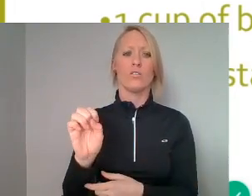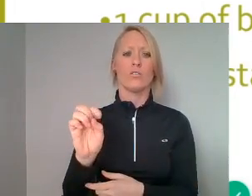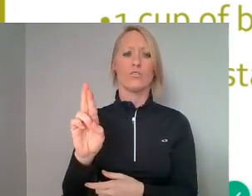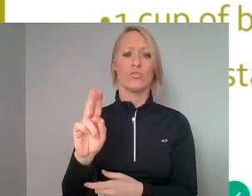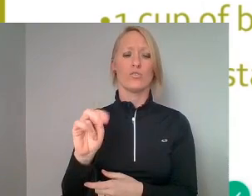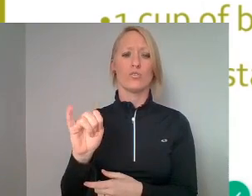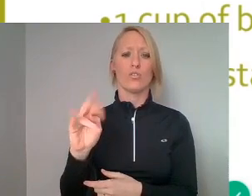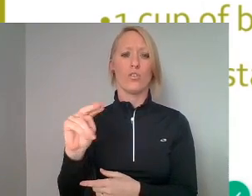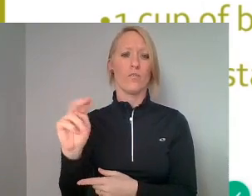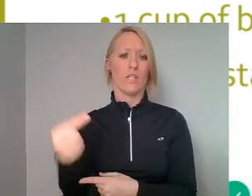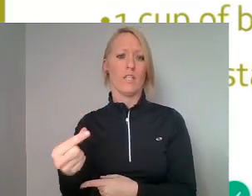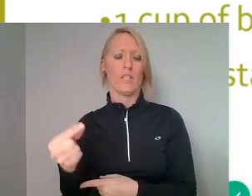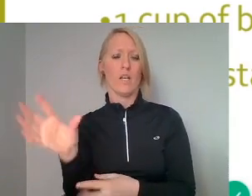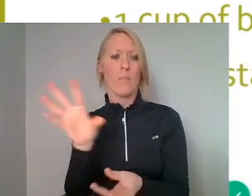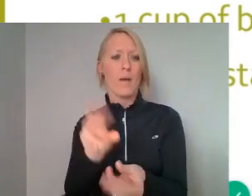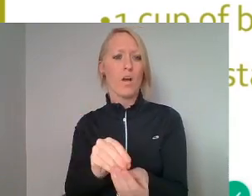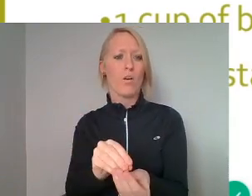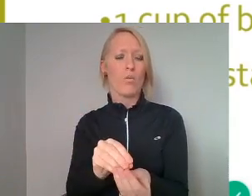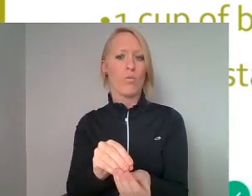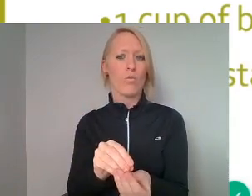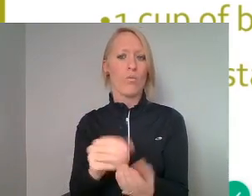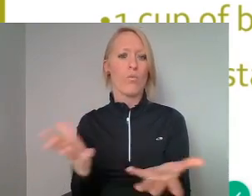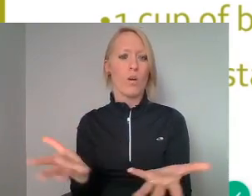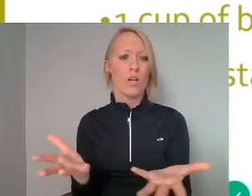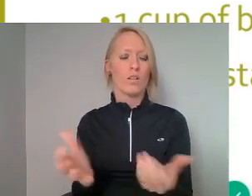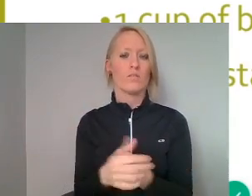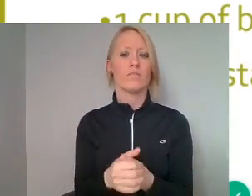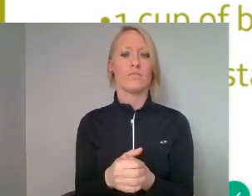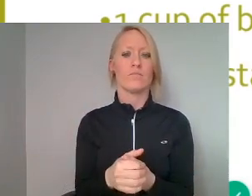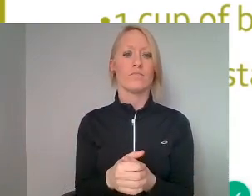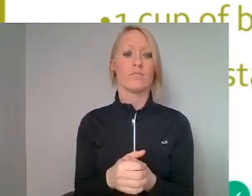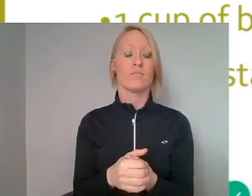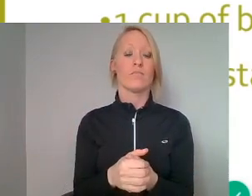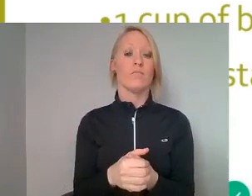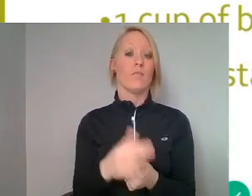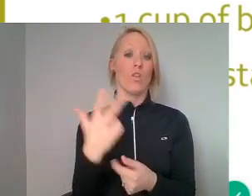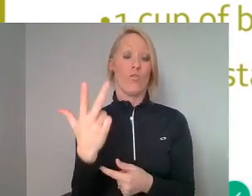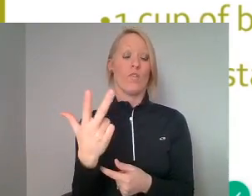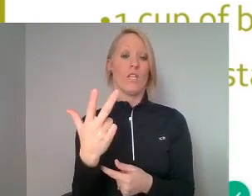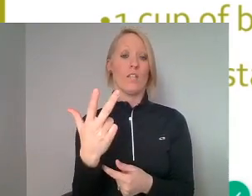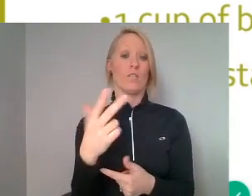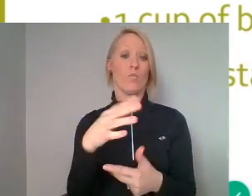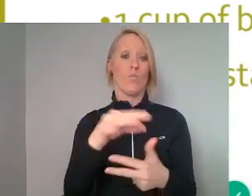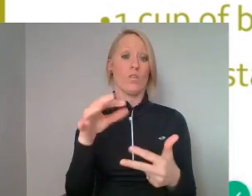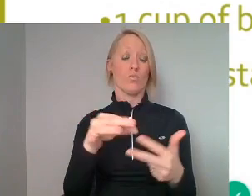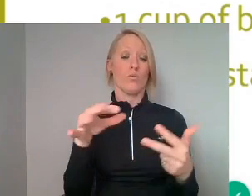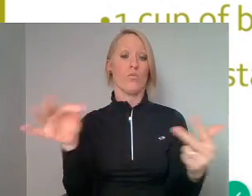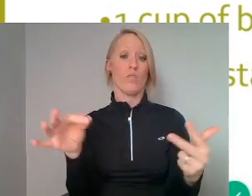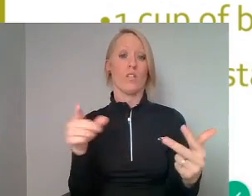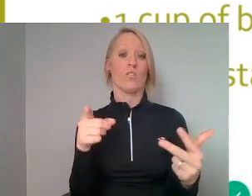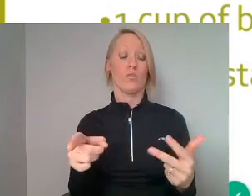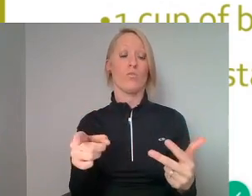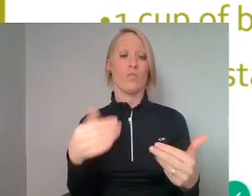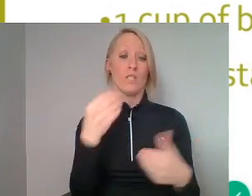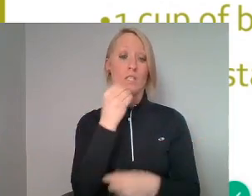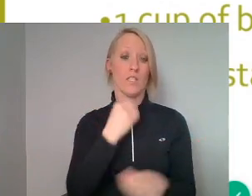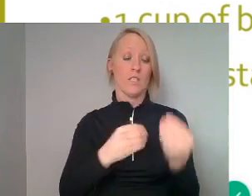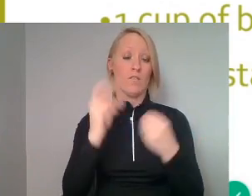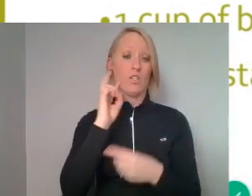look like? And on the side there, you're going to say it says pick 3 that you actually eat. So if you're following along and taking some notes, you could be writing this